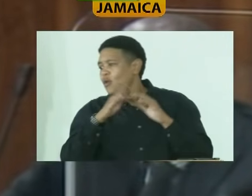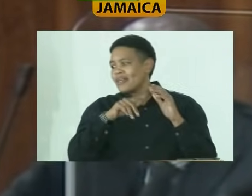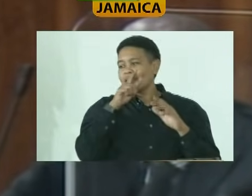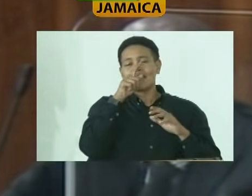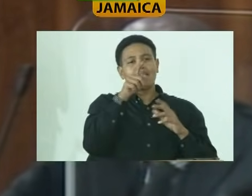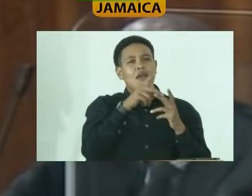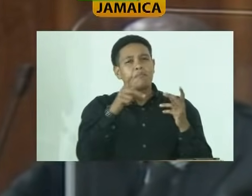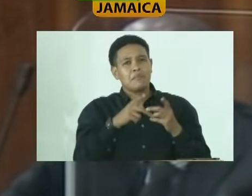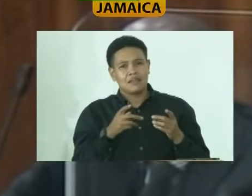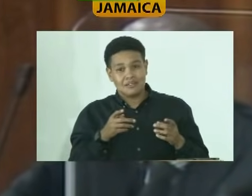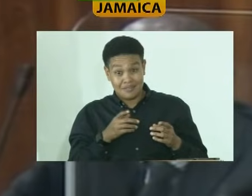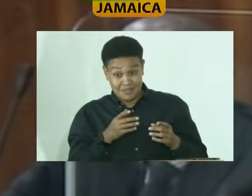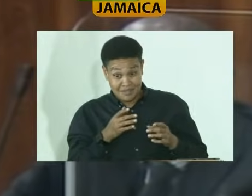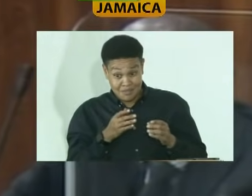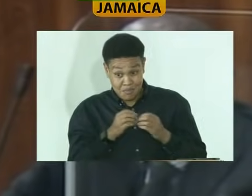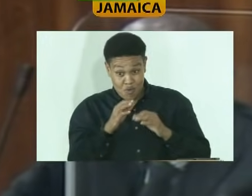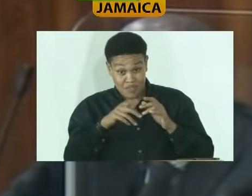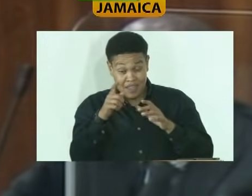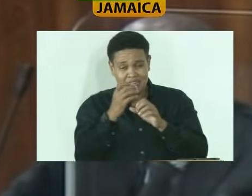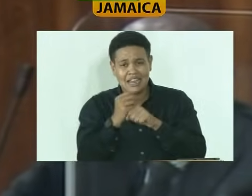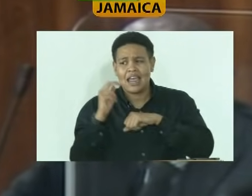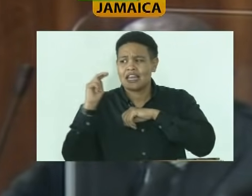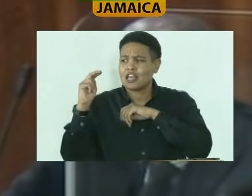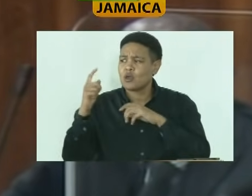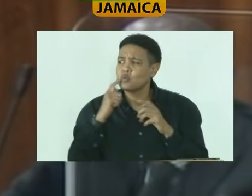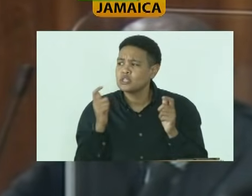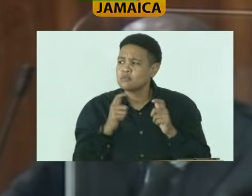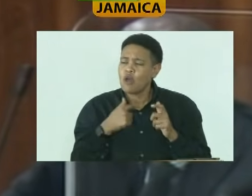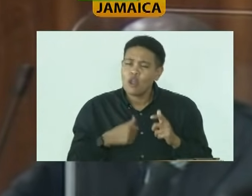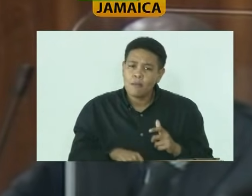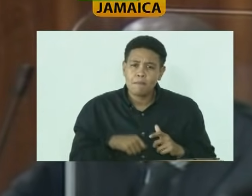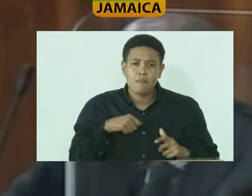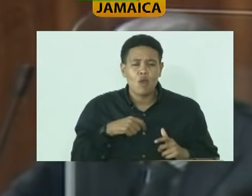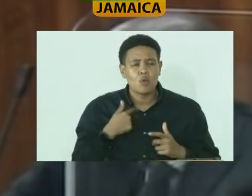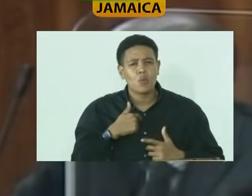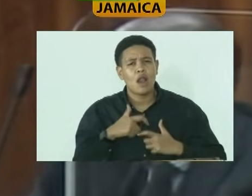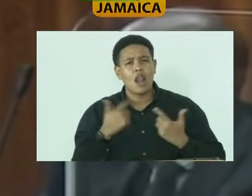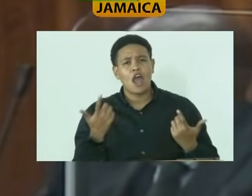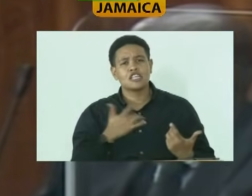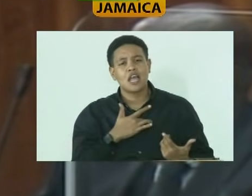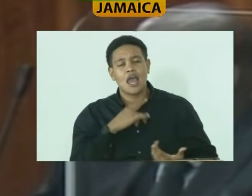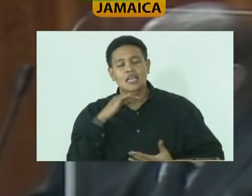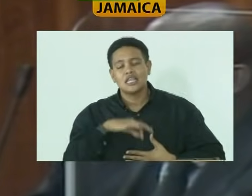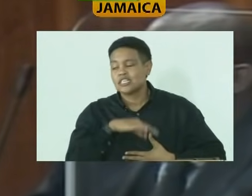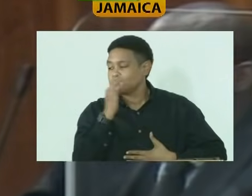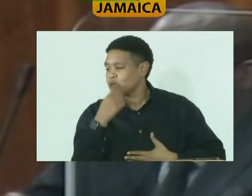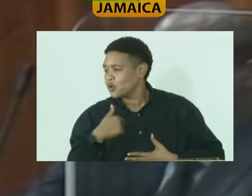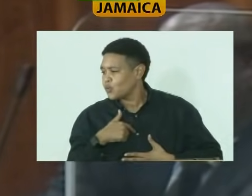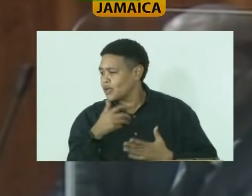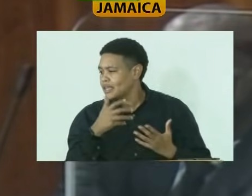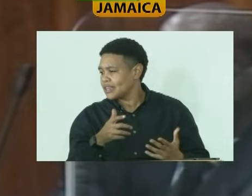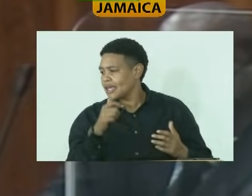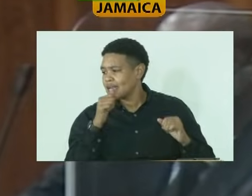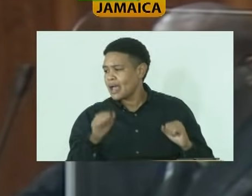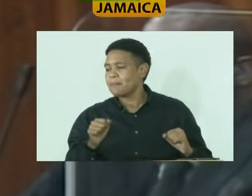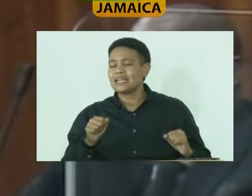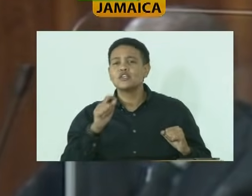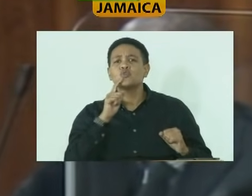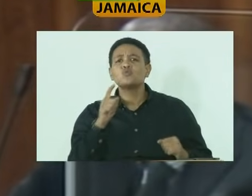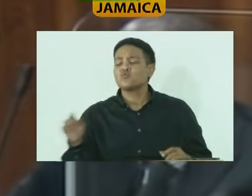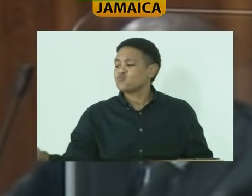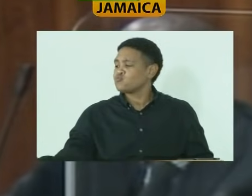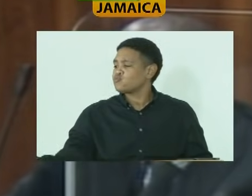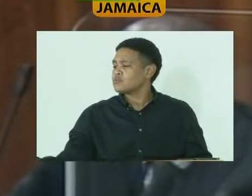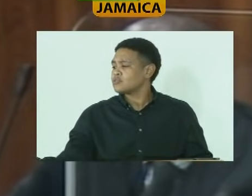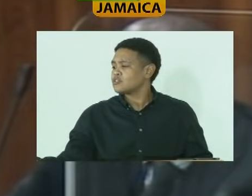proud. We are large in generosity of heart and spirit. We possess the uncanny ability to thrive,